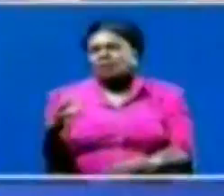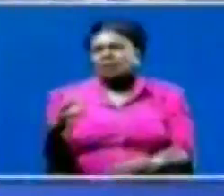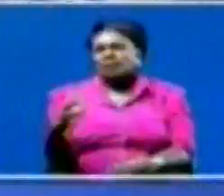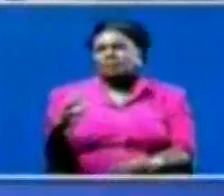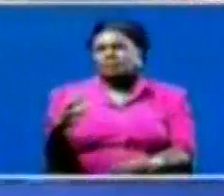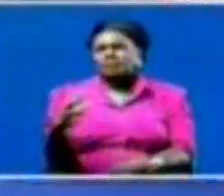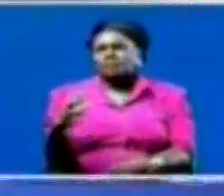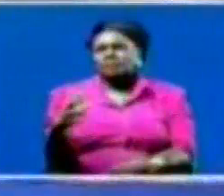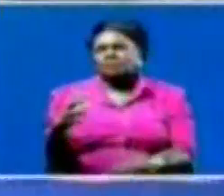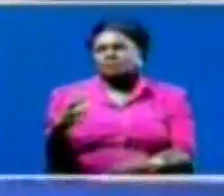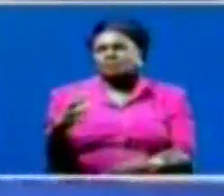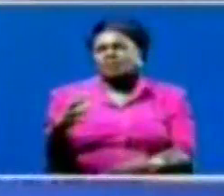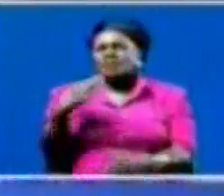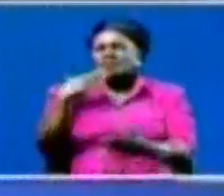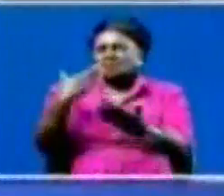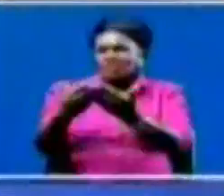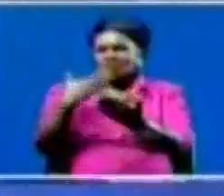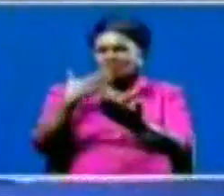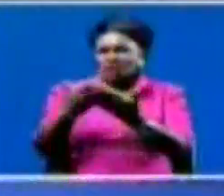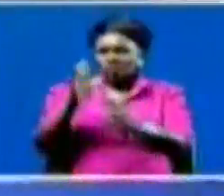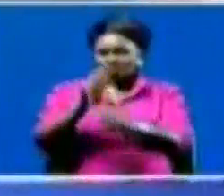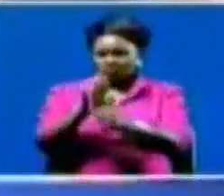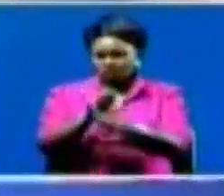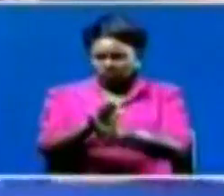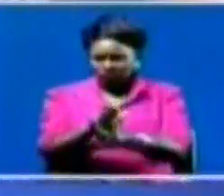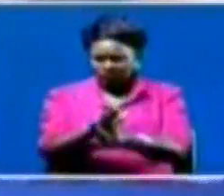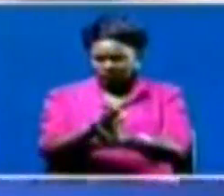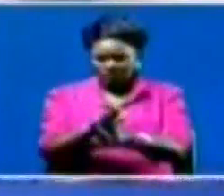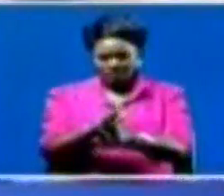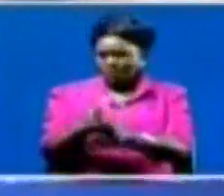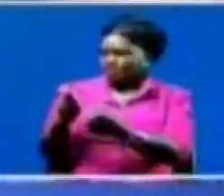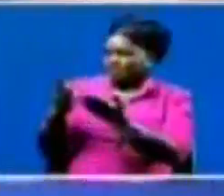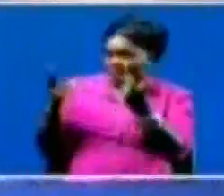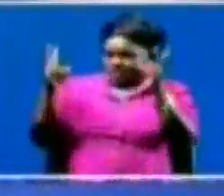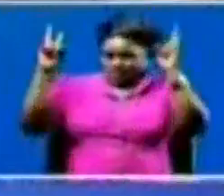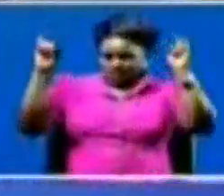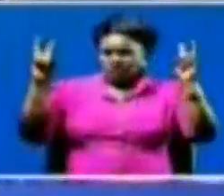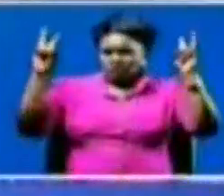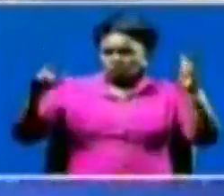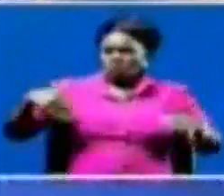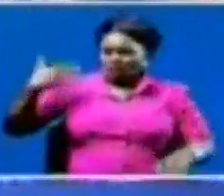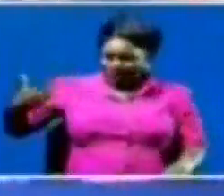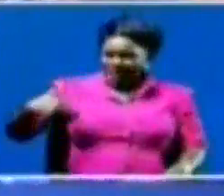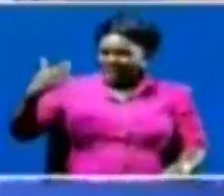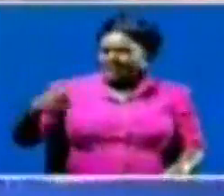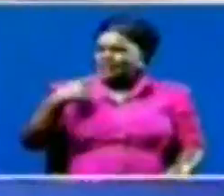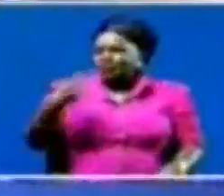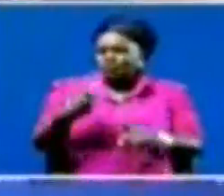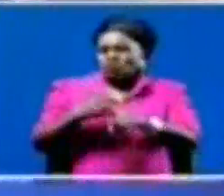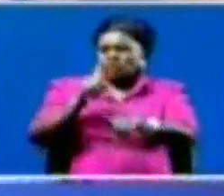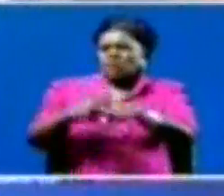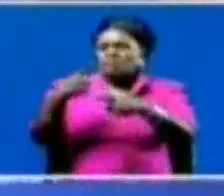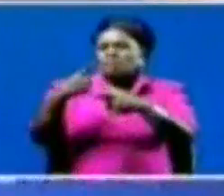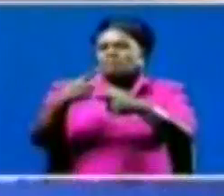ria! Ria! Bas, thank you, thank you. Thank you very much. Oh yes. Operation. These are issues we've raised ever since first year. These